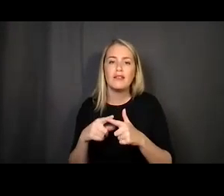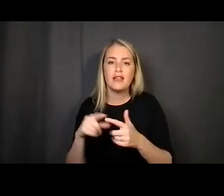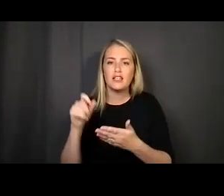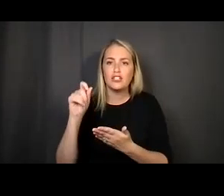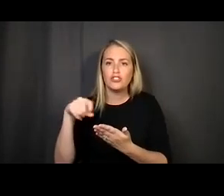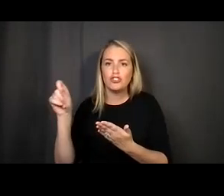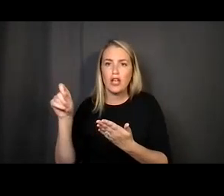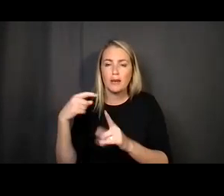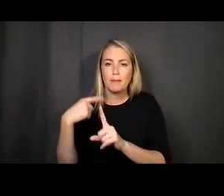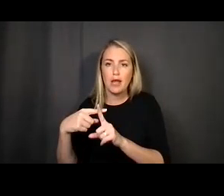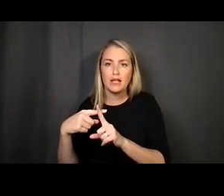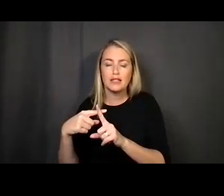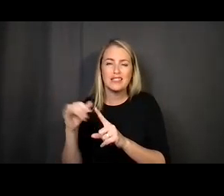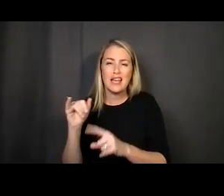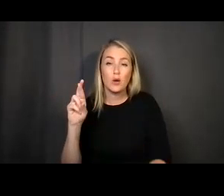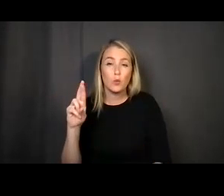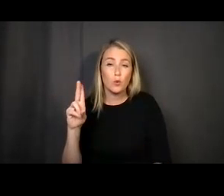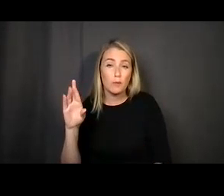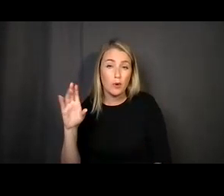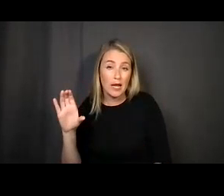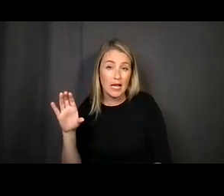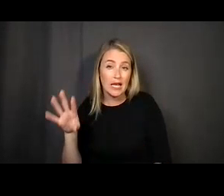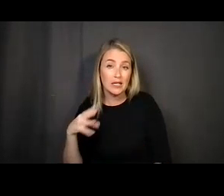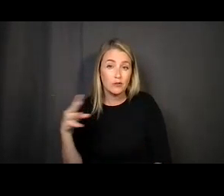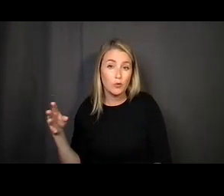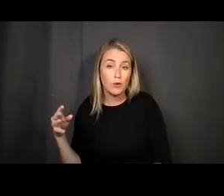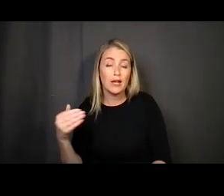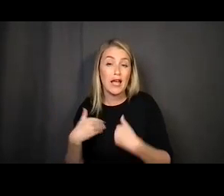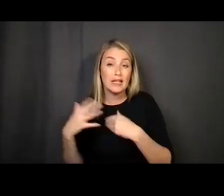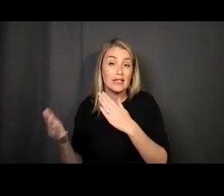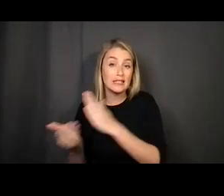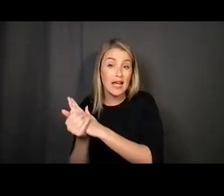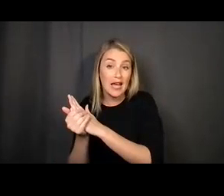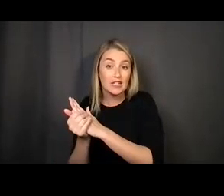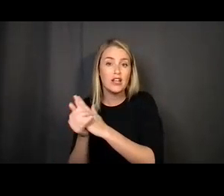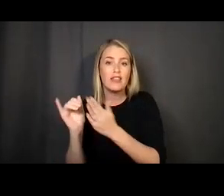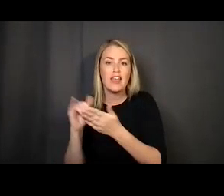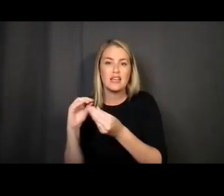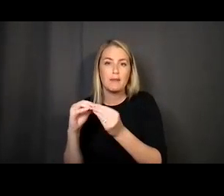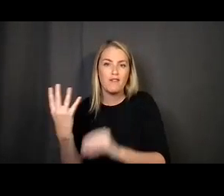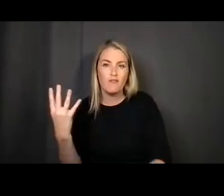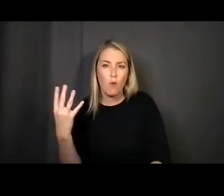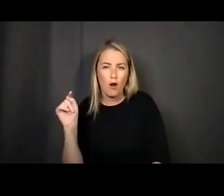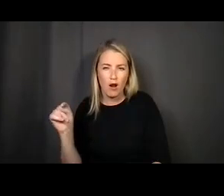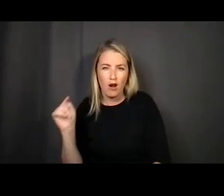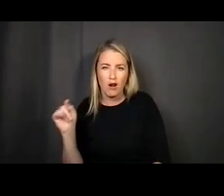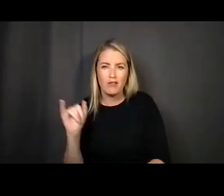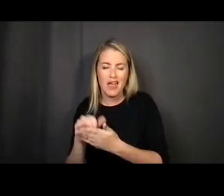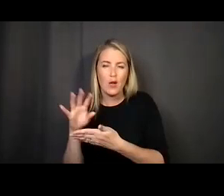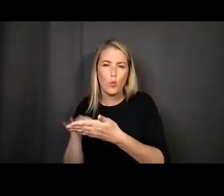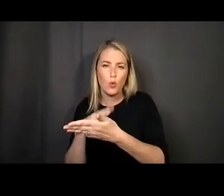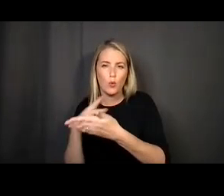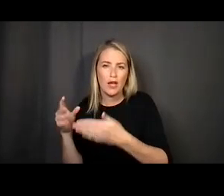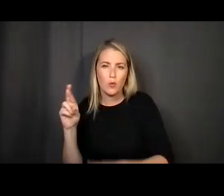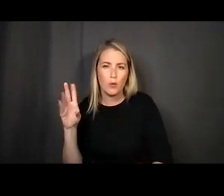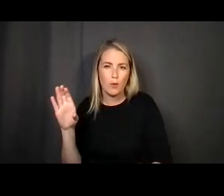a pueden rubric, ver if que it's hay an detalles assignment de that has a rubric attached calificaciones, to it, that number 4 el arrow cuadro would que have tiene una that where you can see rúbrica, that